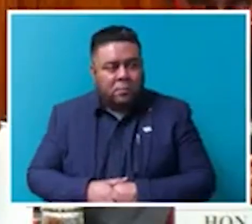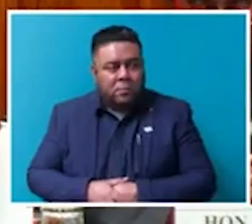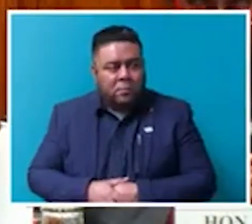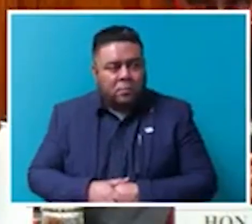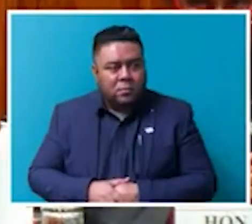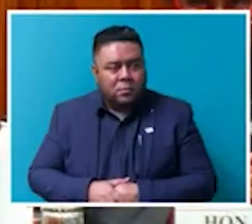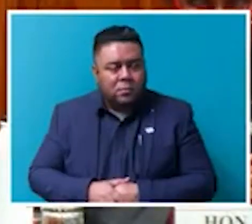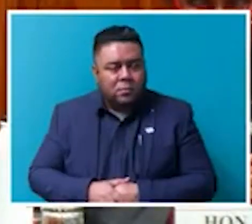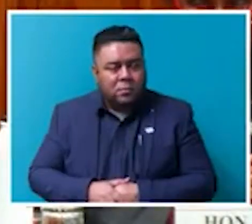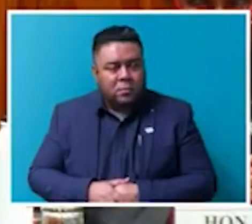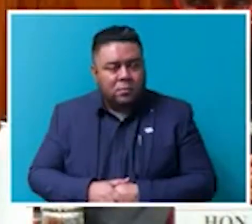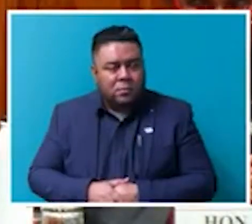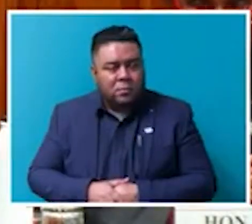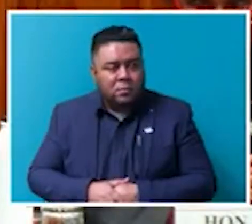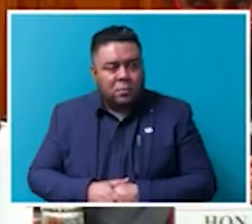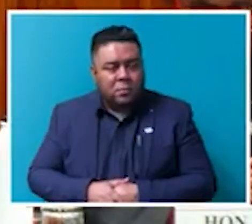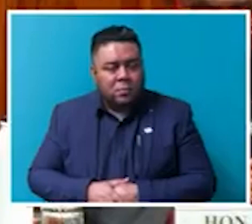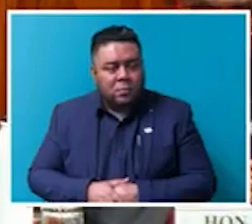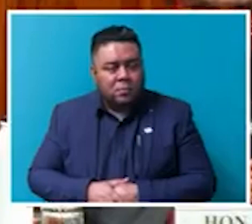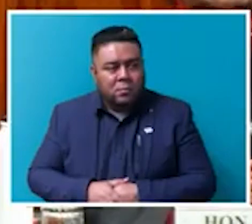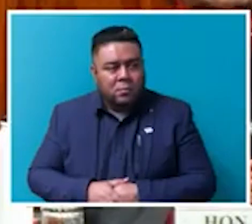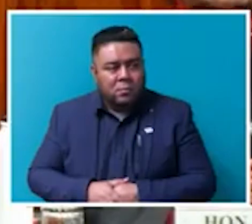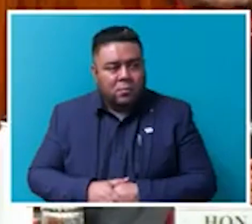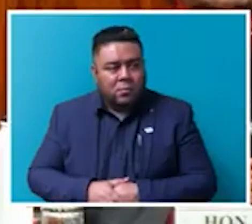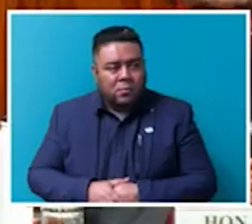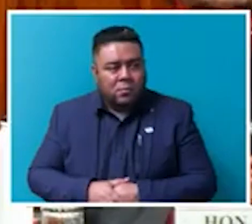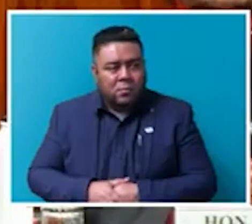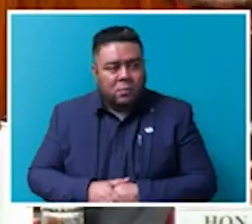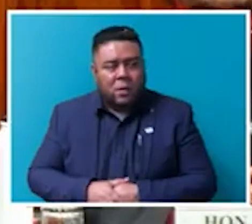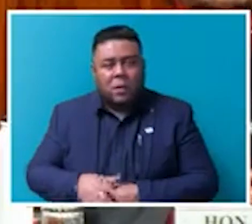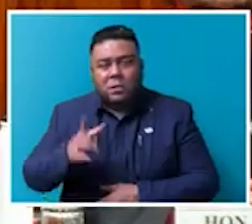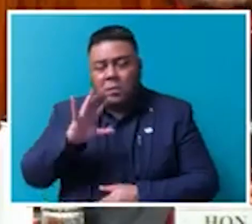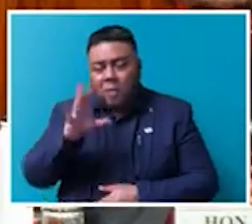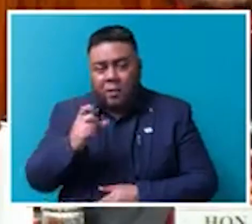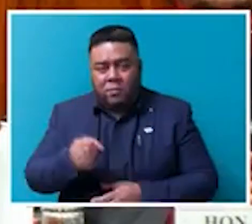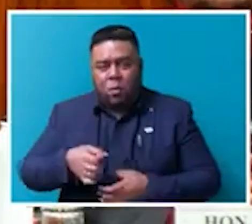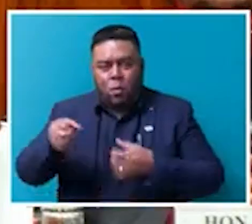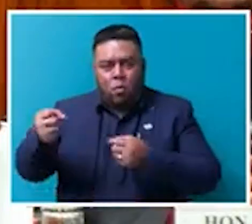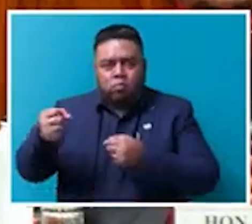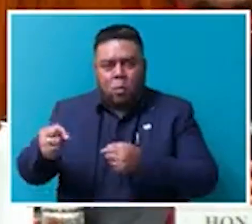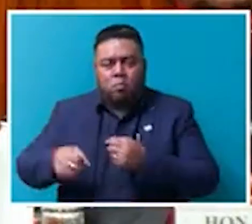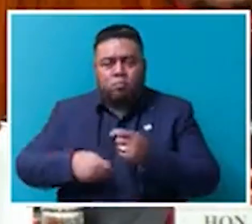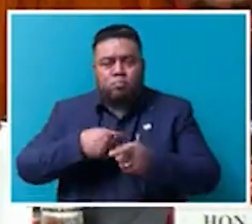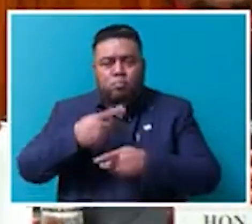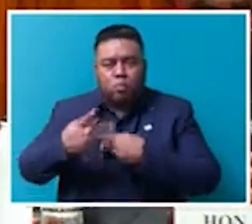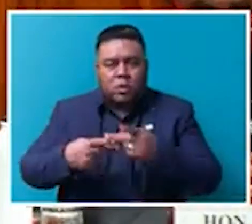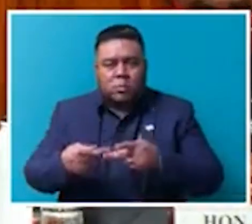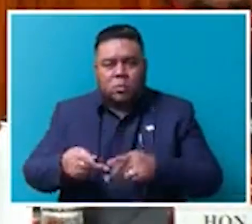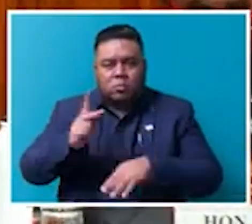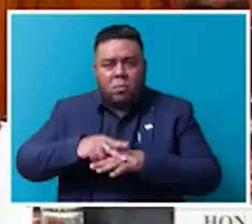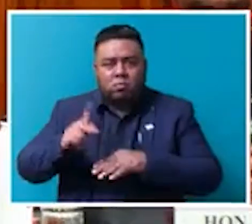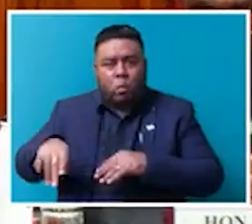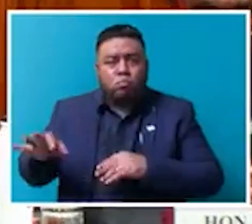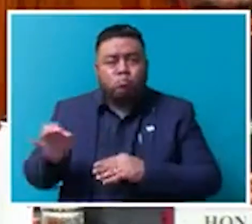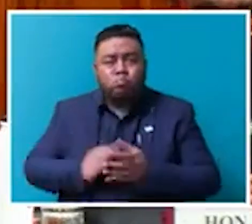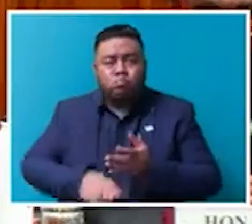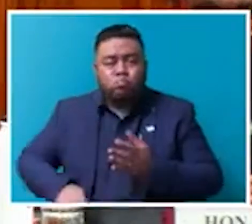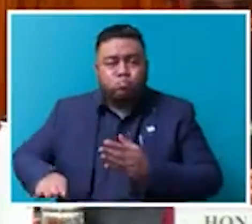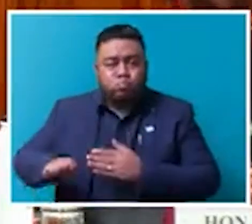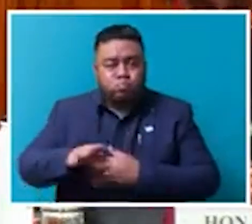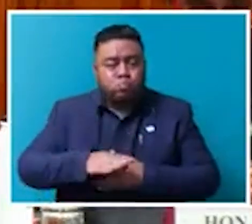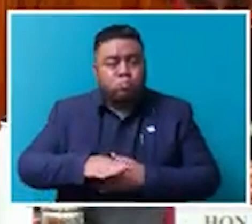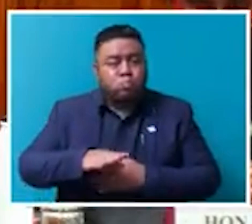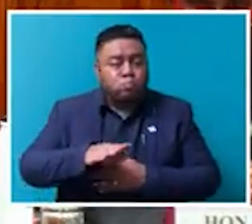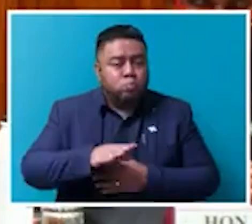there is a halt to the process because of the failure. I believe it's a good news